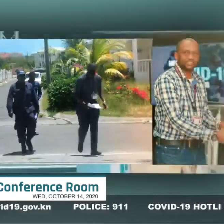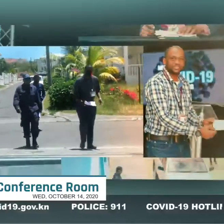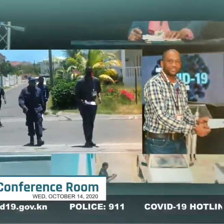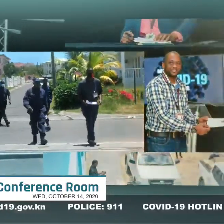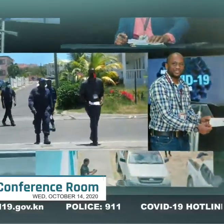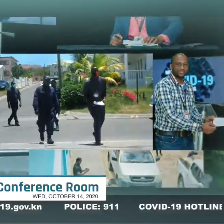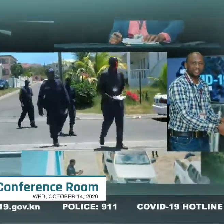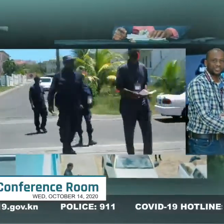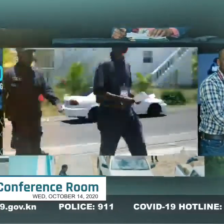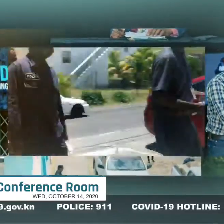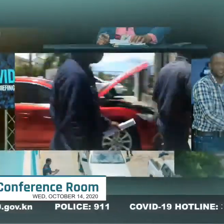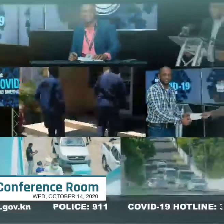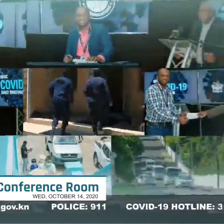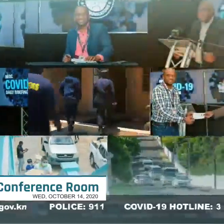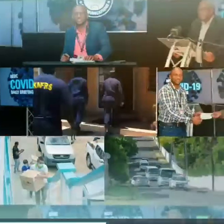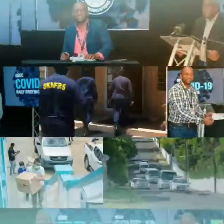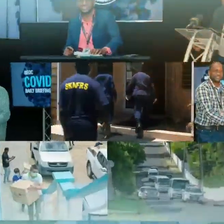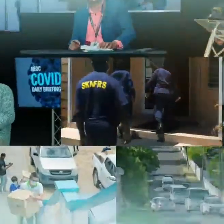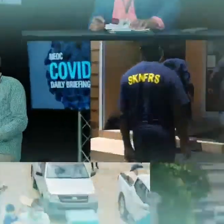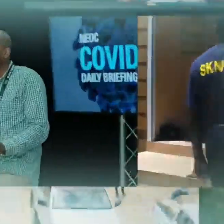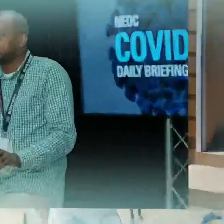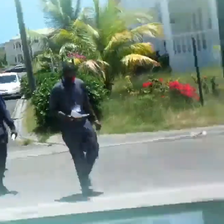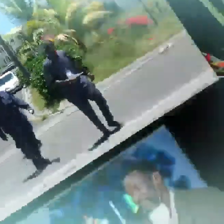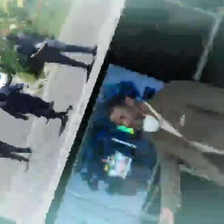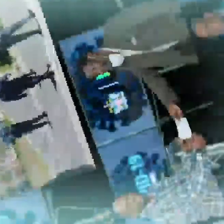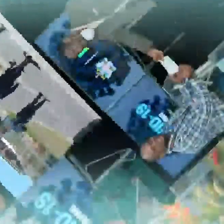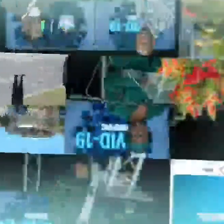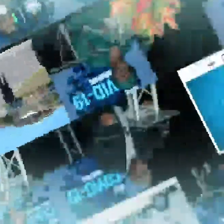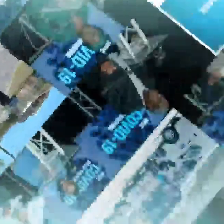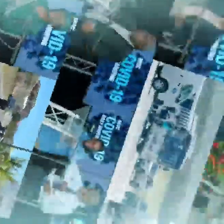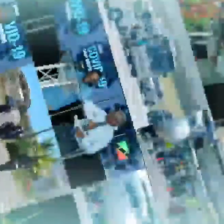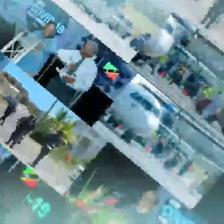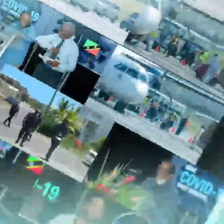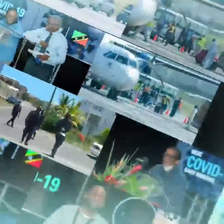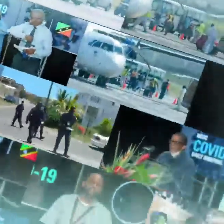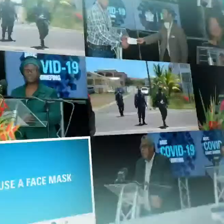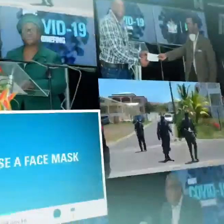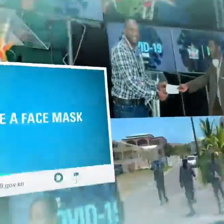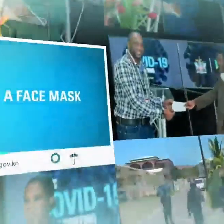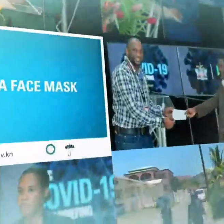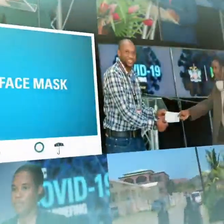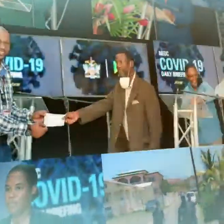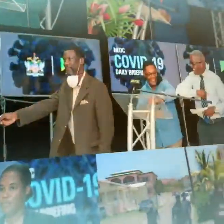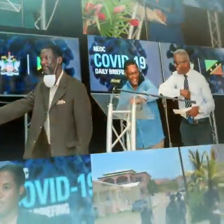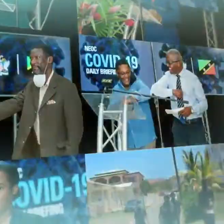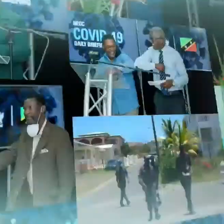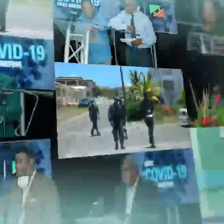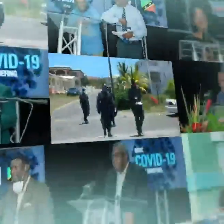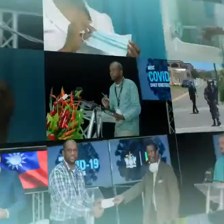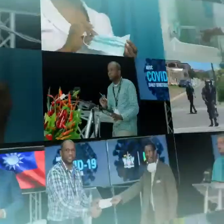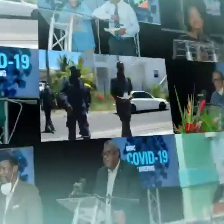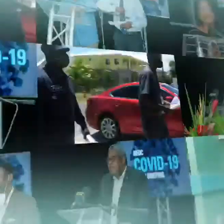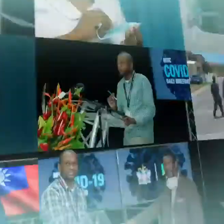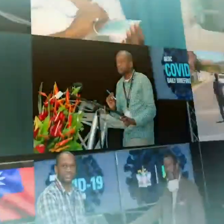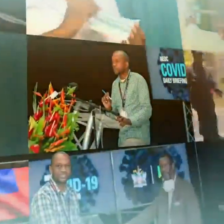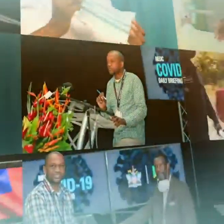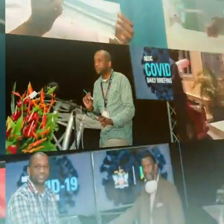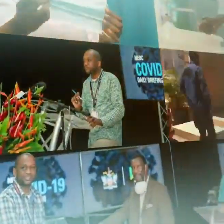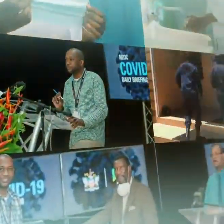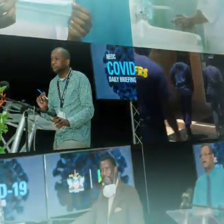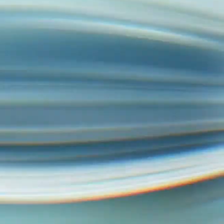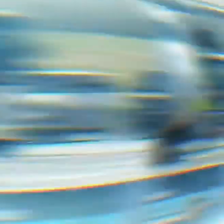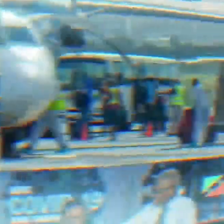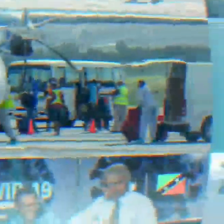Thanks to the nation's unified response, the spread of COVID-19 has been contained. St. Kitts and